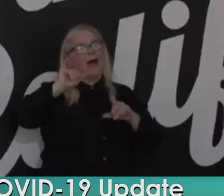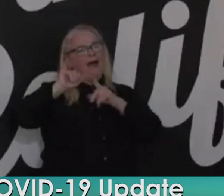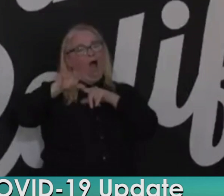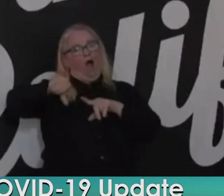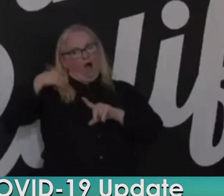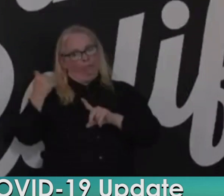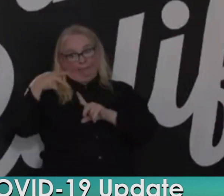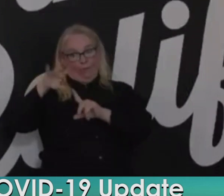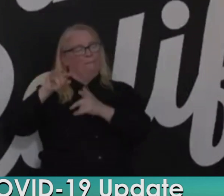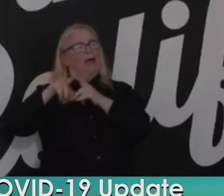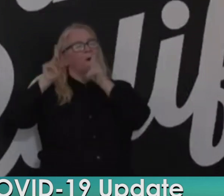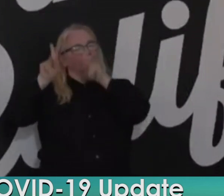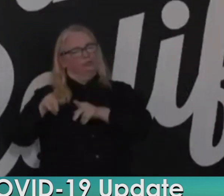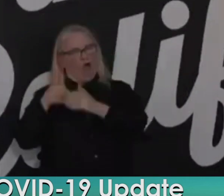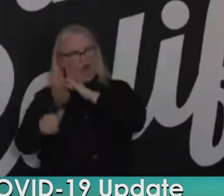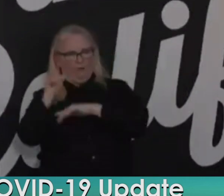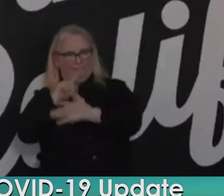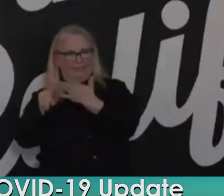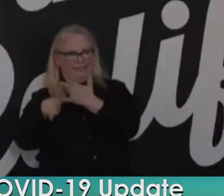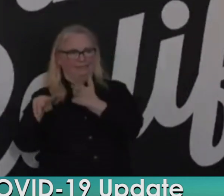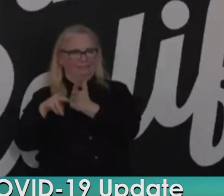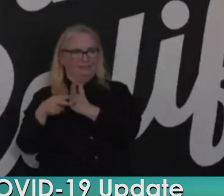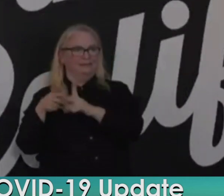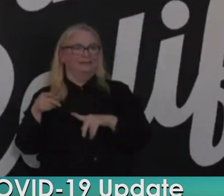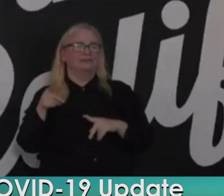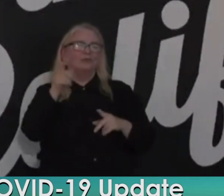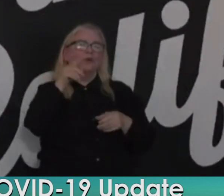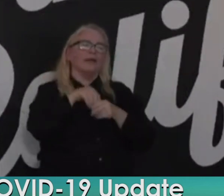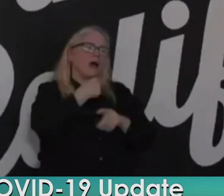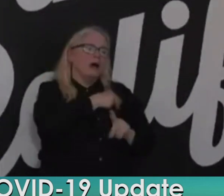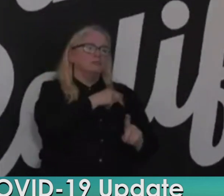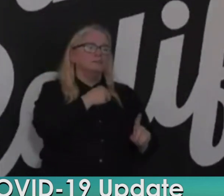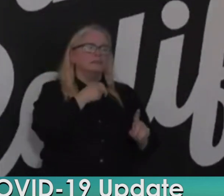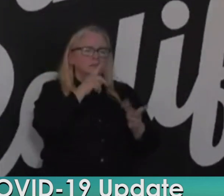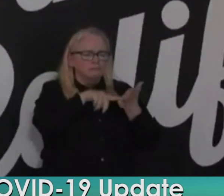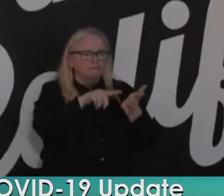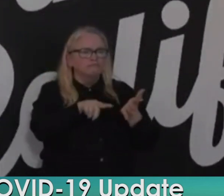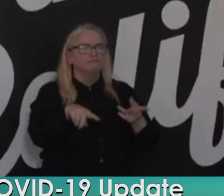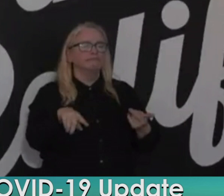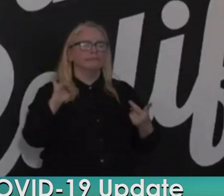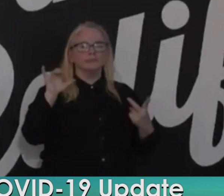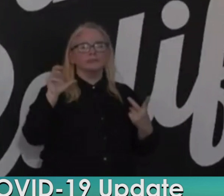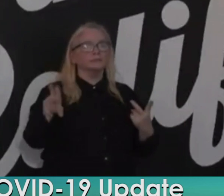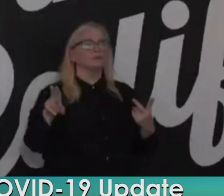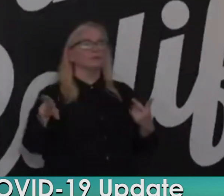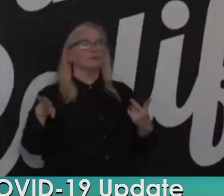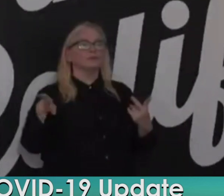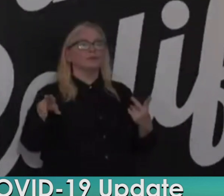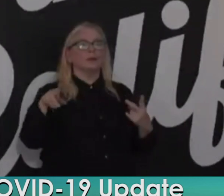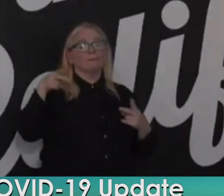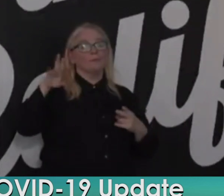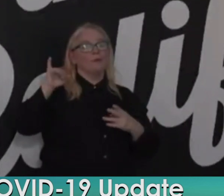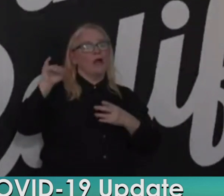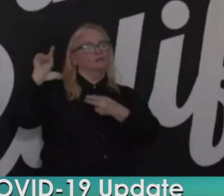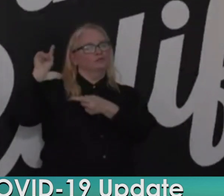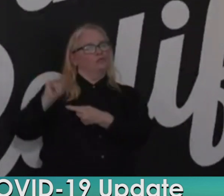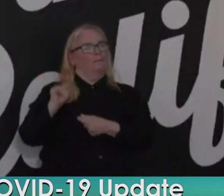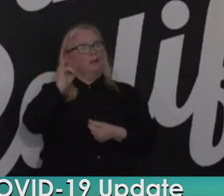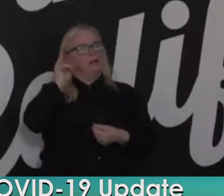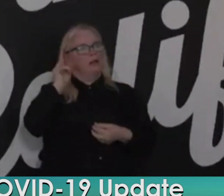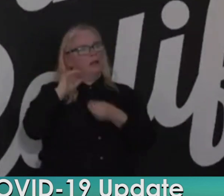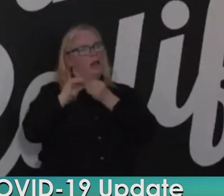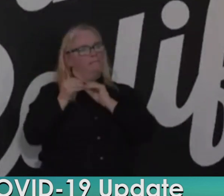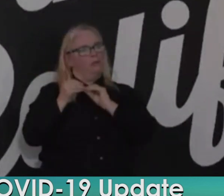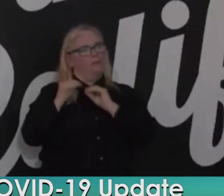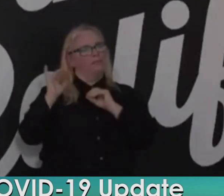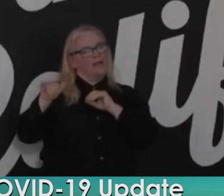both for hospitalizations and ICUs, those numbers also dropped yesterday. It's another positive